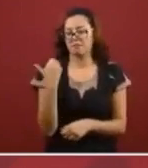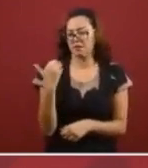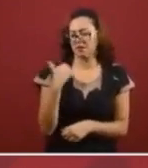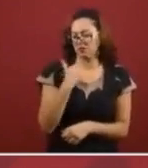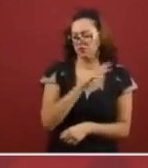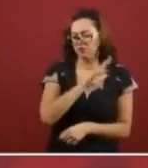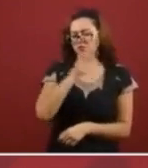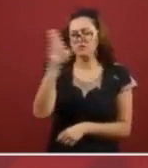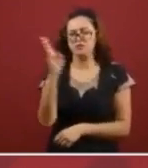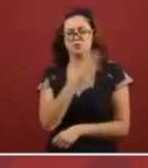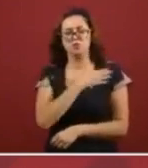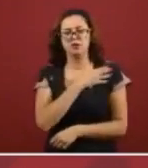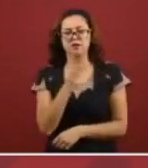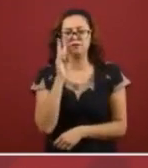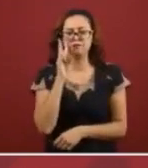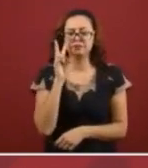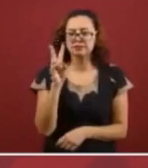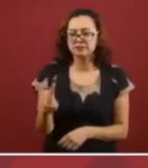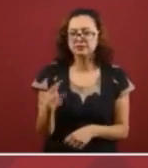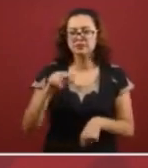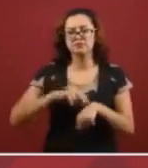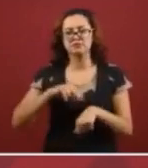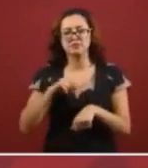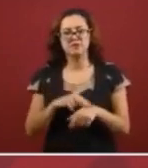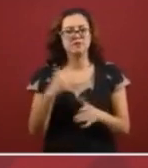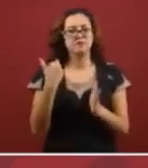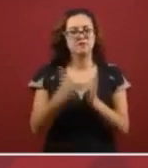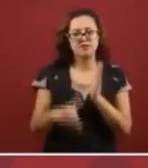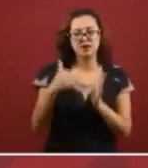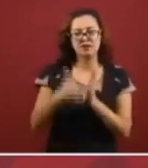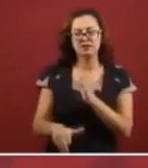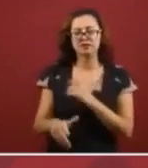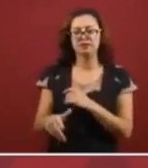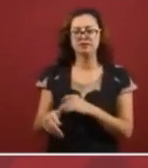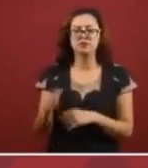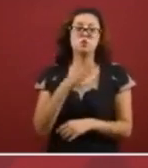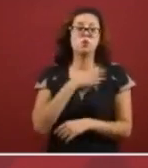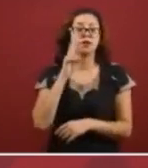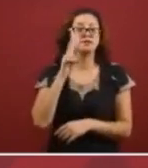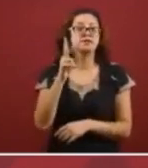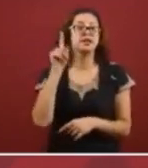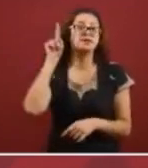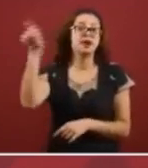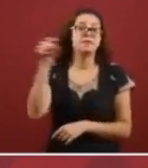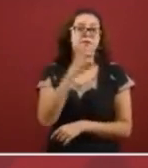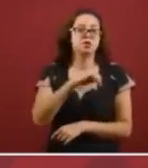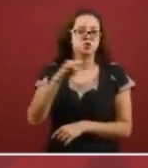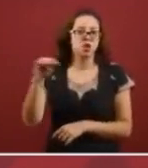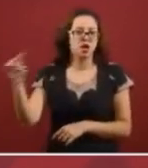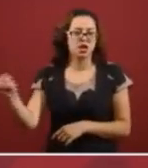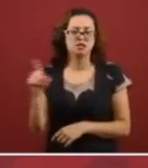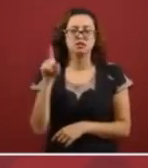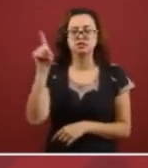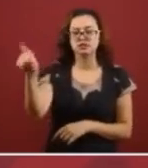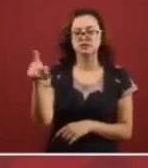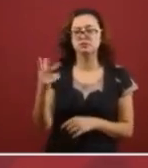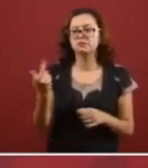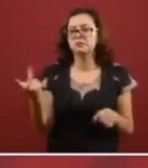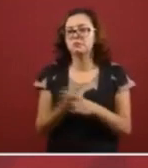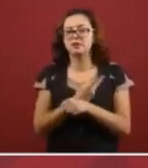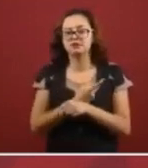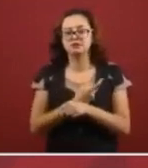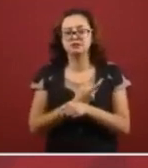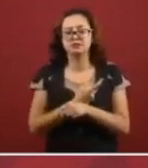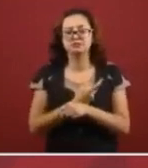like in Buena Vista, que faltan médicos, not only are they short of doctors Michoacán, in Michoacán, no llegan,